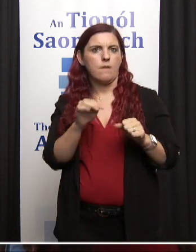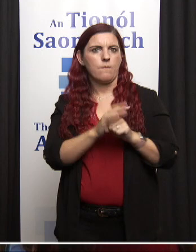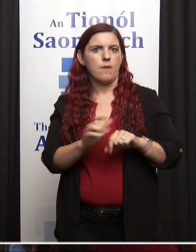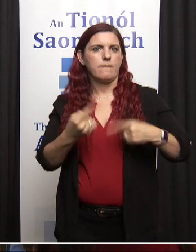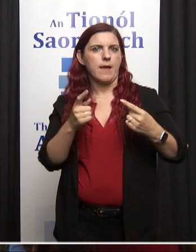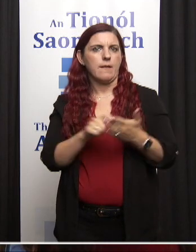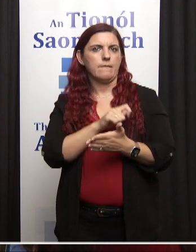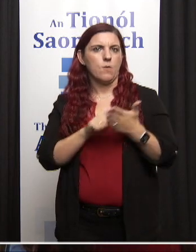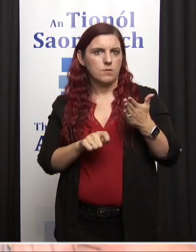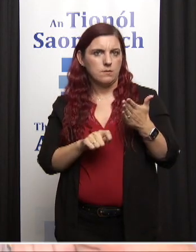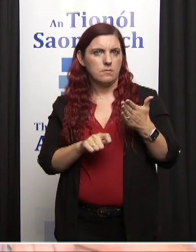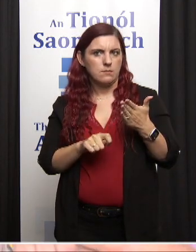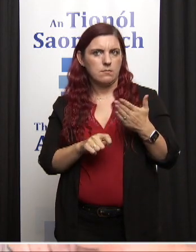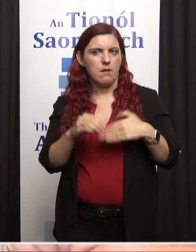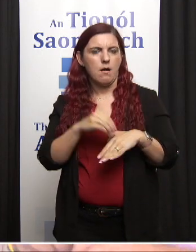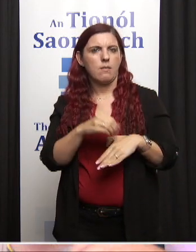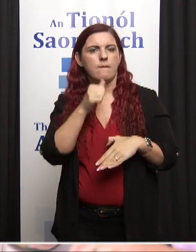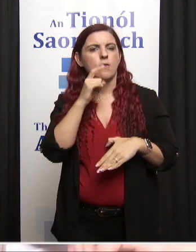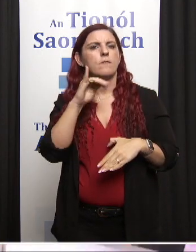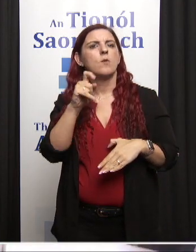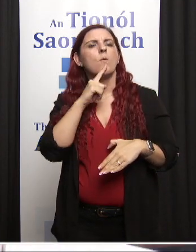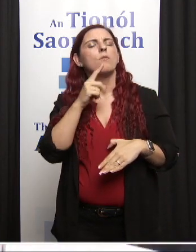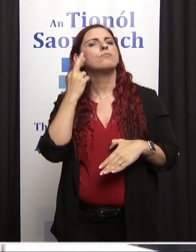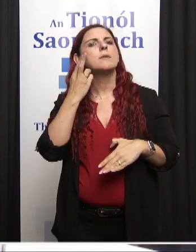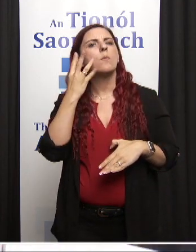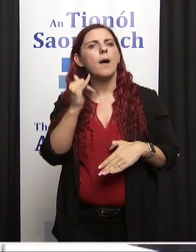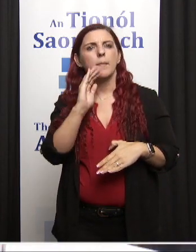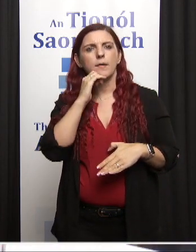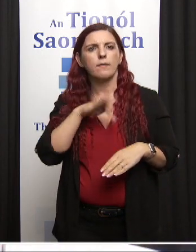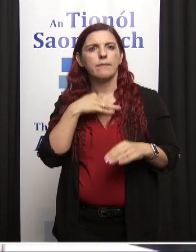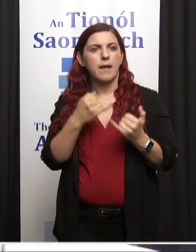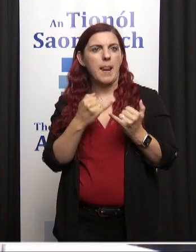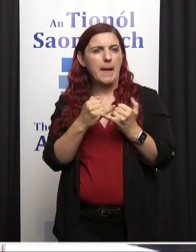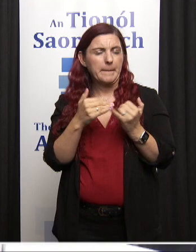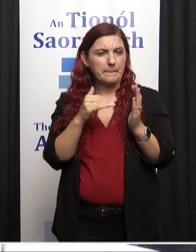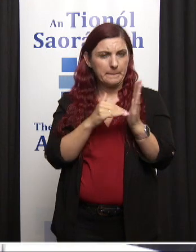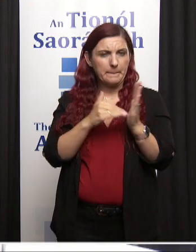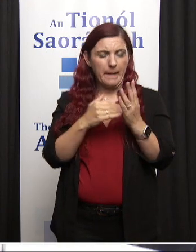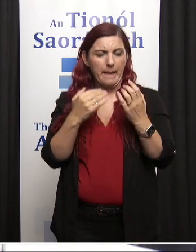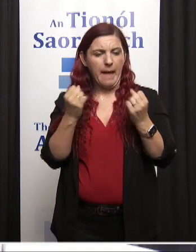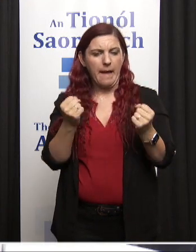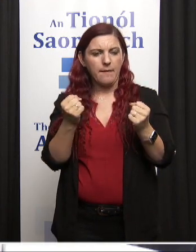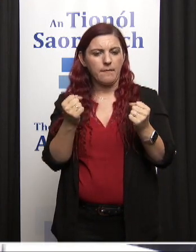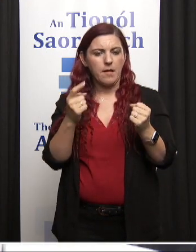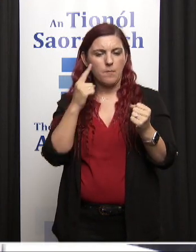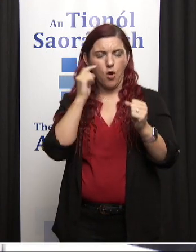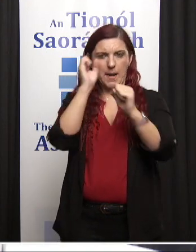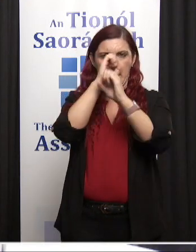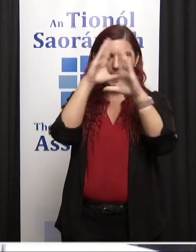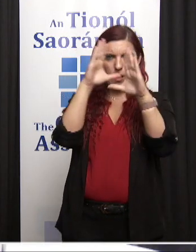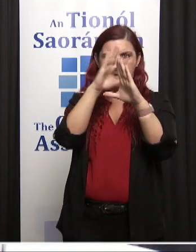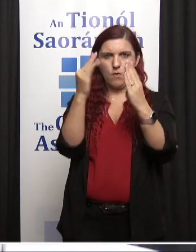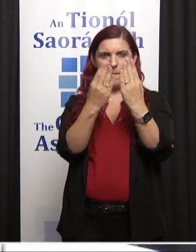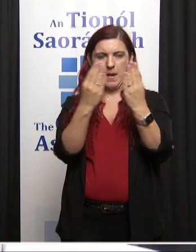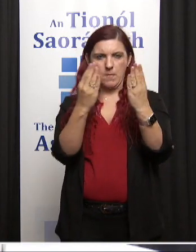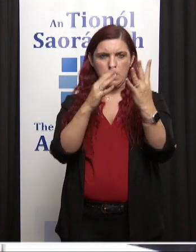as a whole assembly? And the reason for this is we feel like we're almost, there's a loose structure kind of emerging from how we